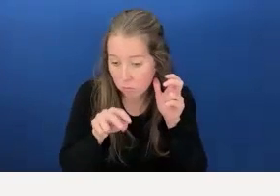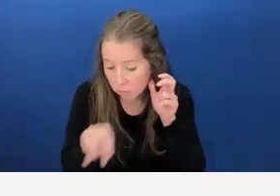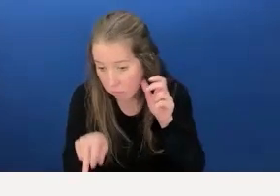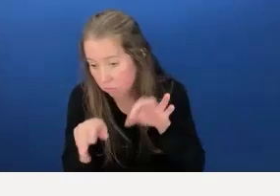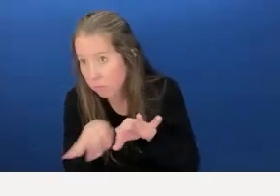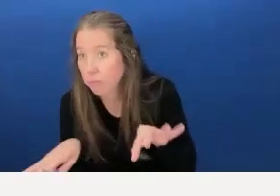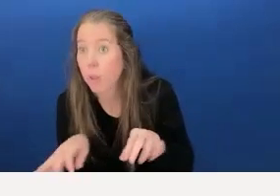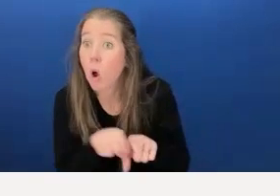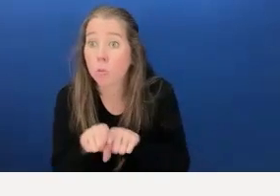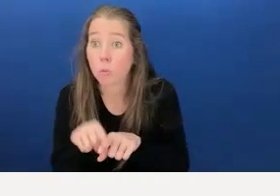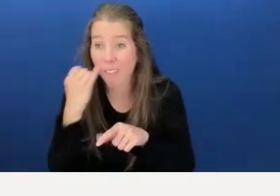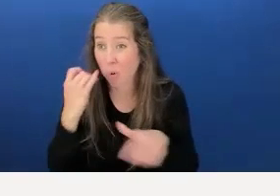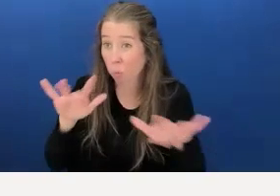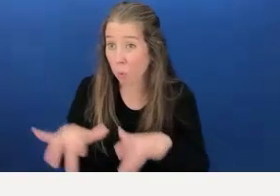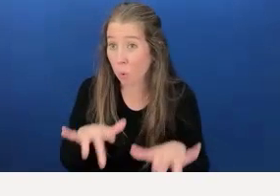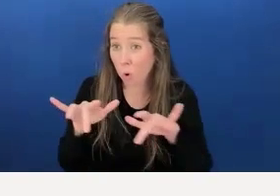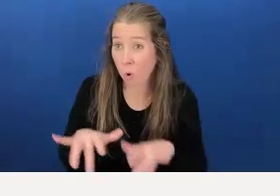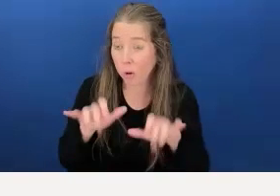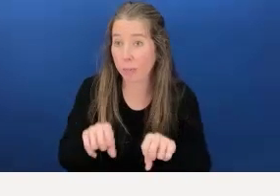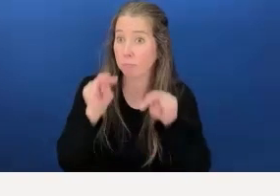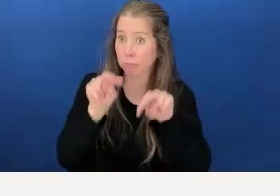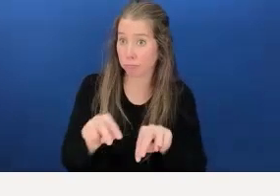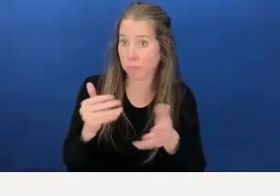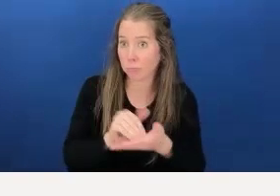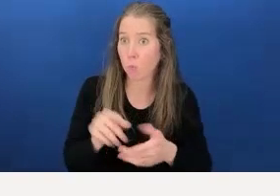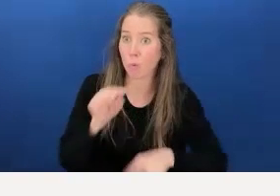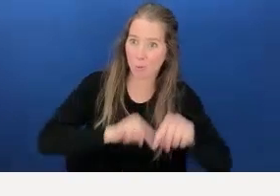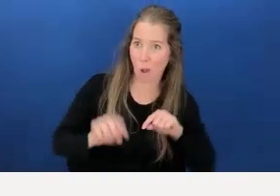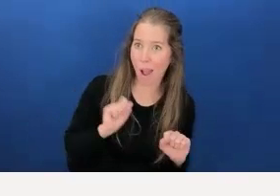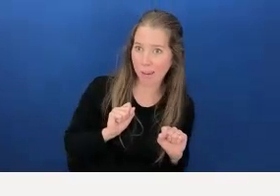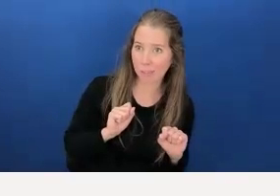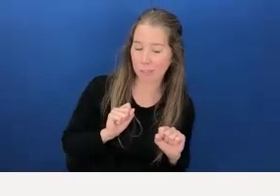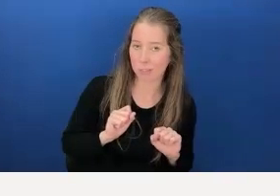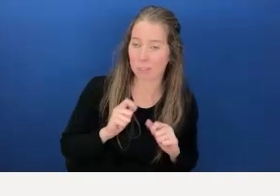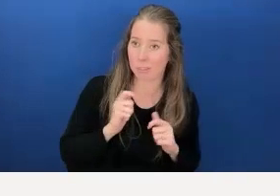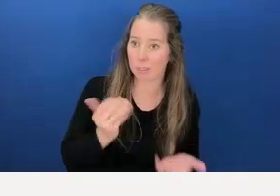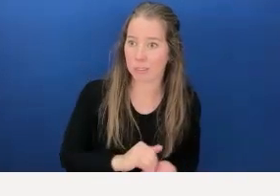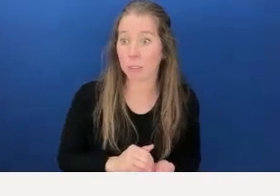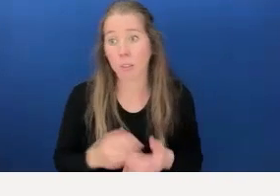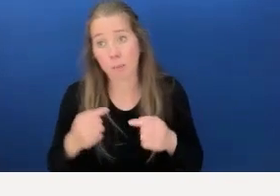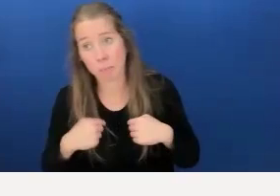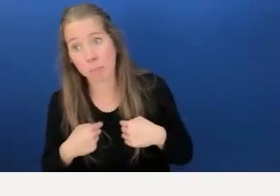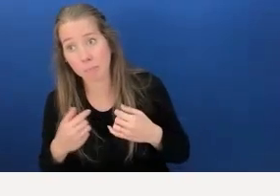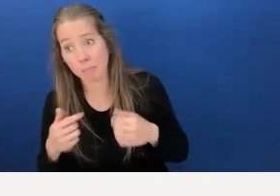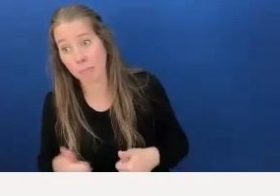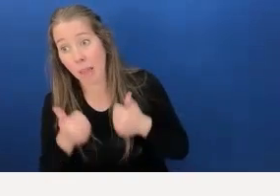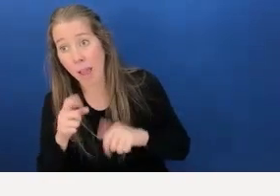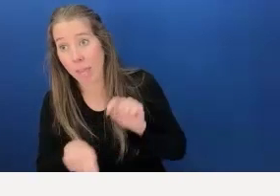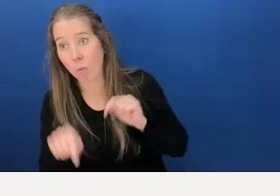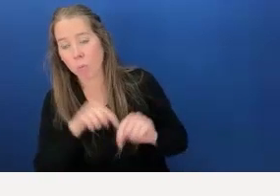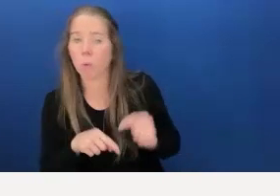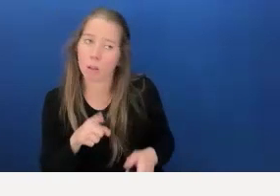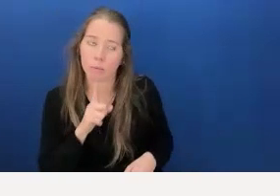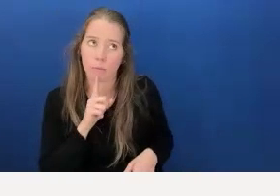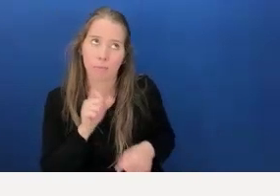can listen to it again or rewind. You can't rewind what I just said in here. Well, it's re-recorded. That's not a